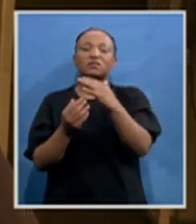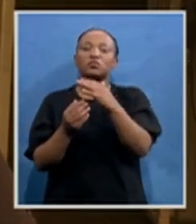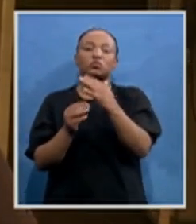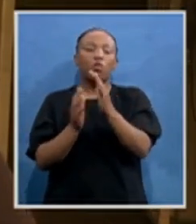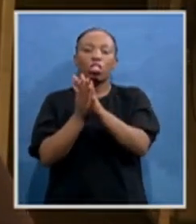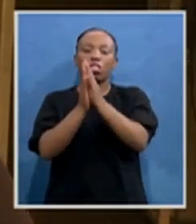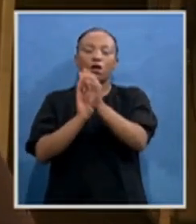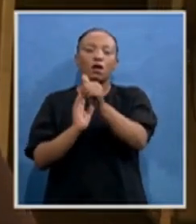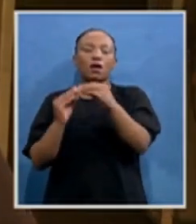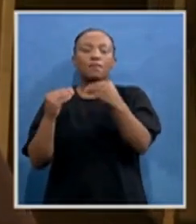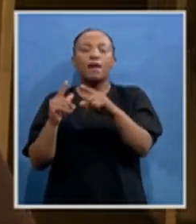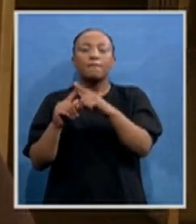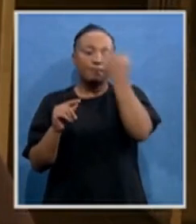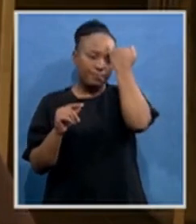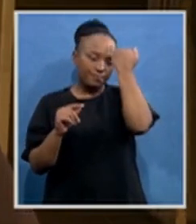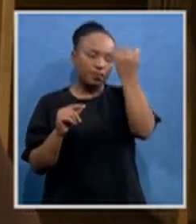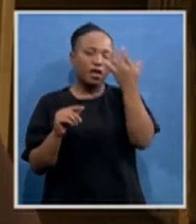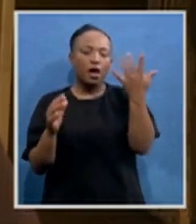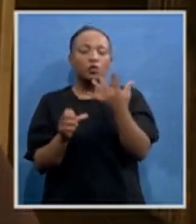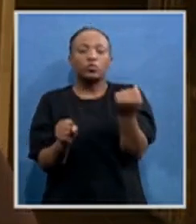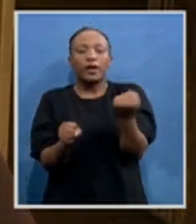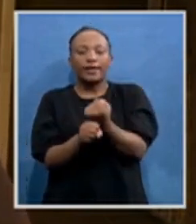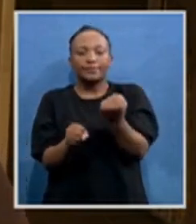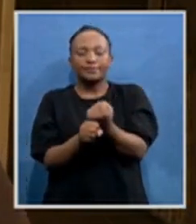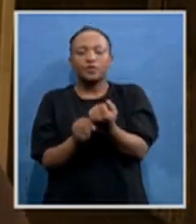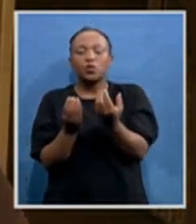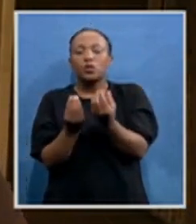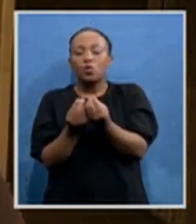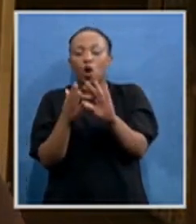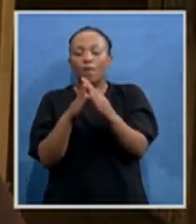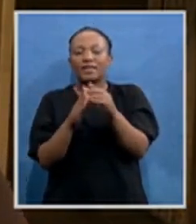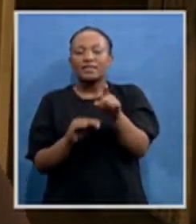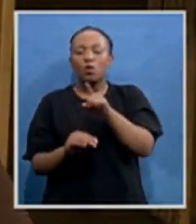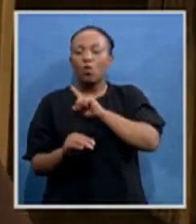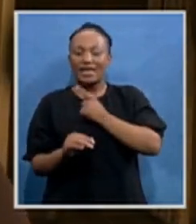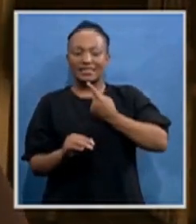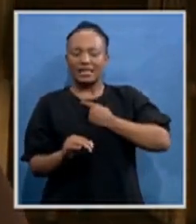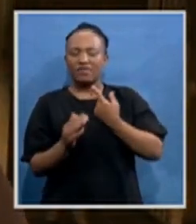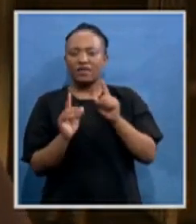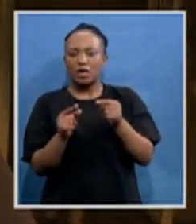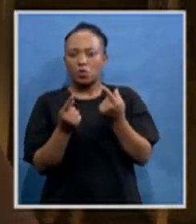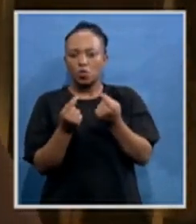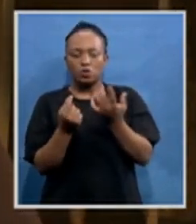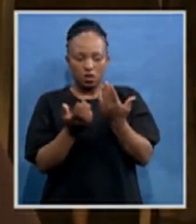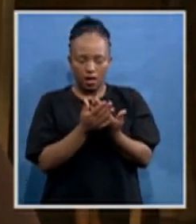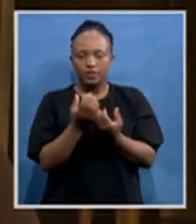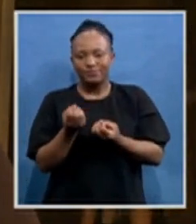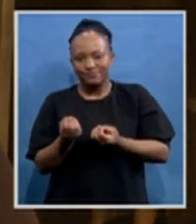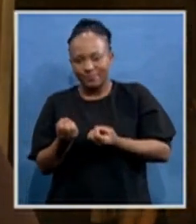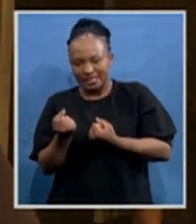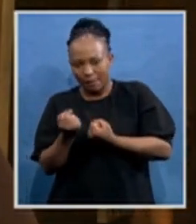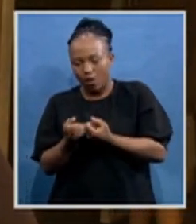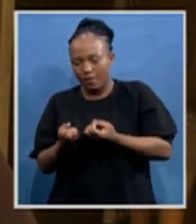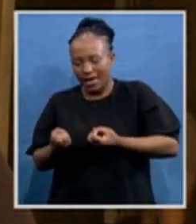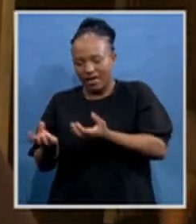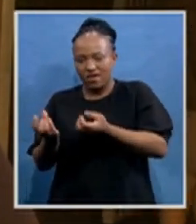communities that cannot necessarily fend for itself and provide and support them with what offenders are doing here. And the Minister also